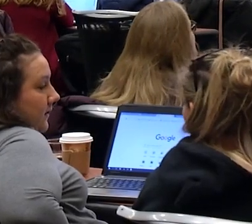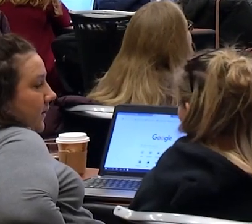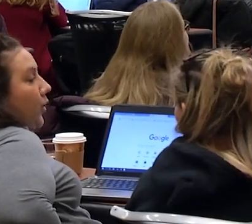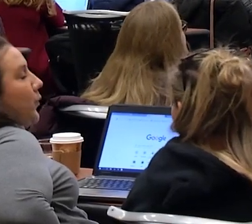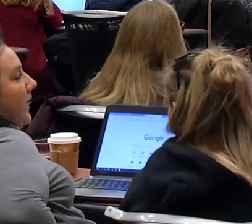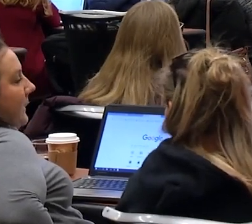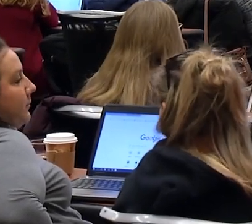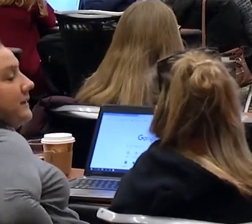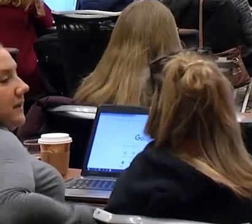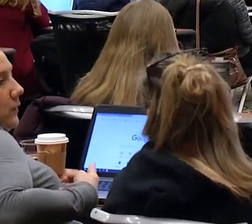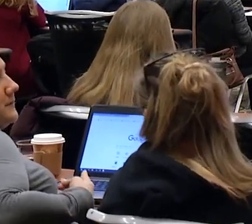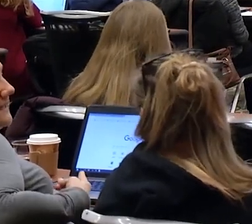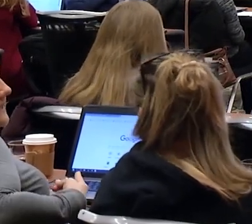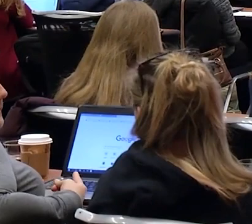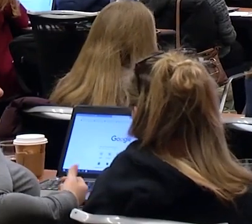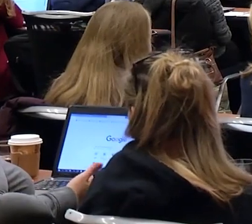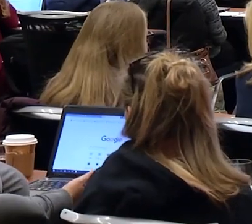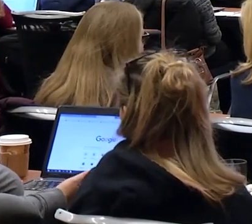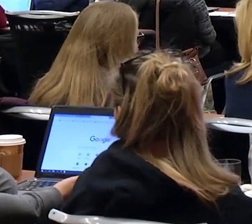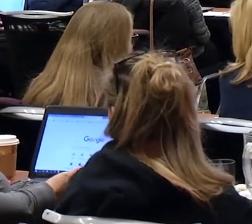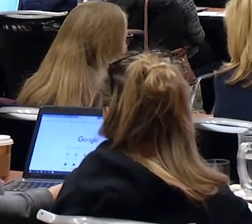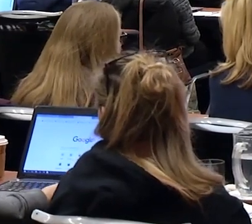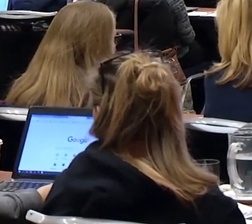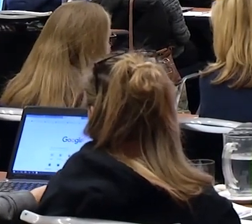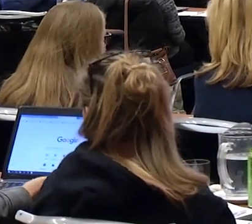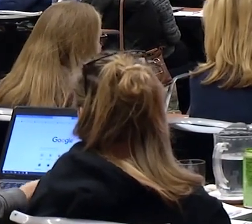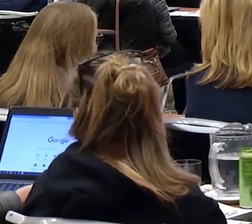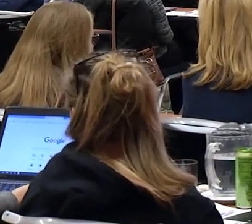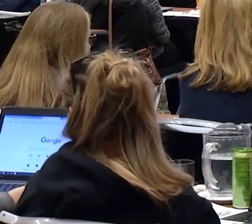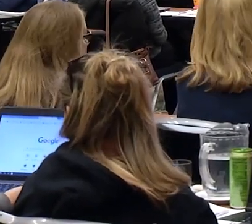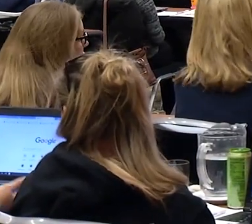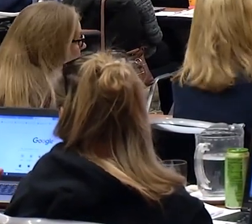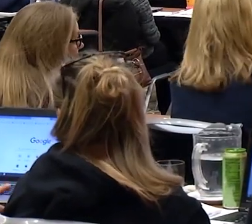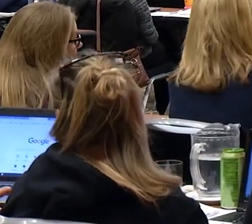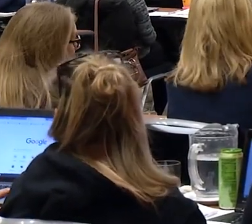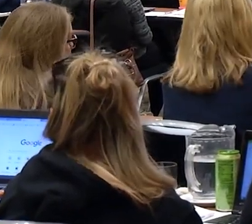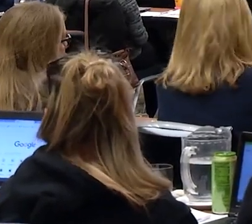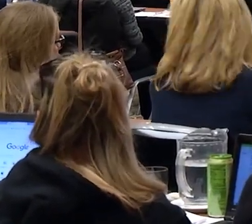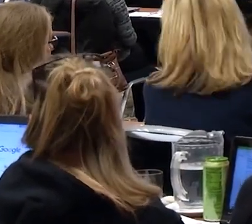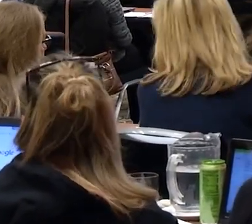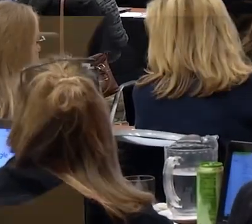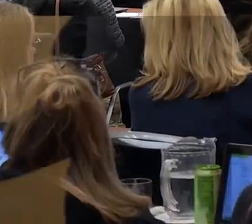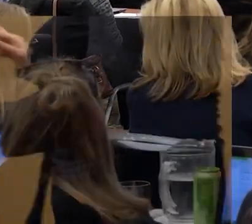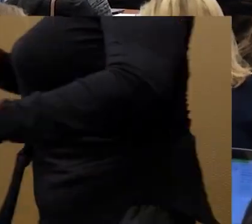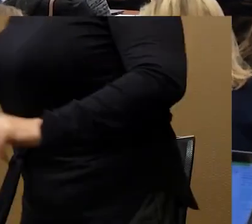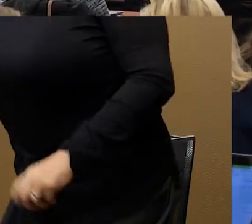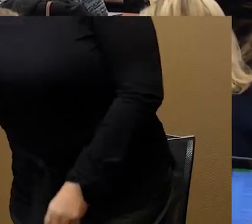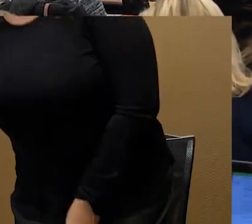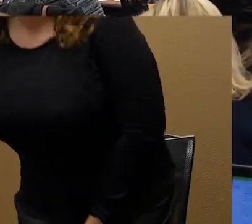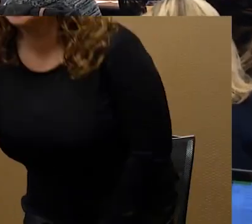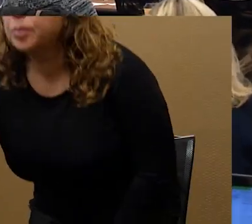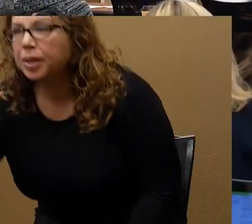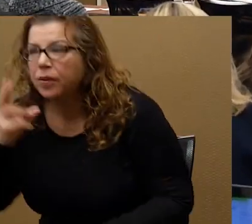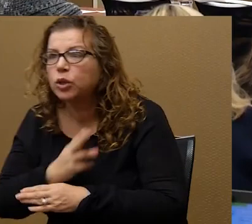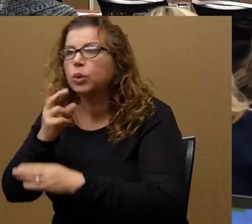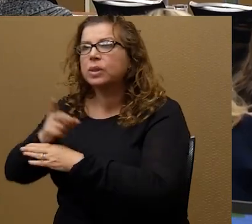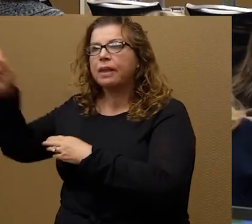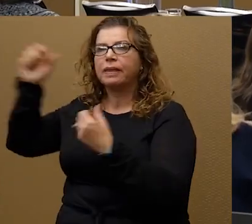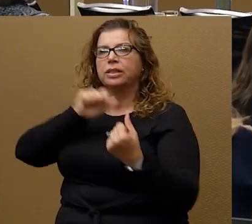All right. How many of you guys are using these strategies in your classroom right